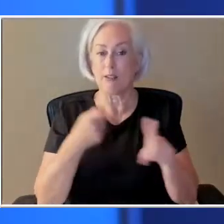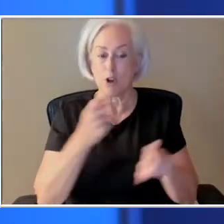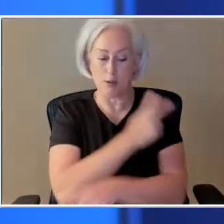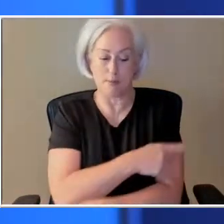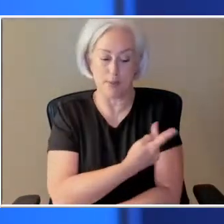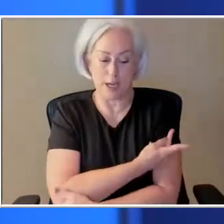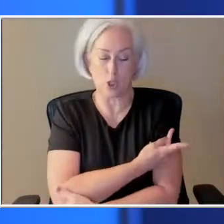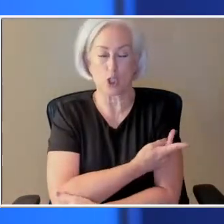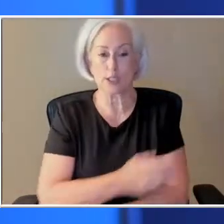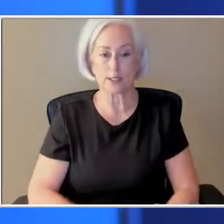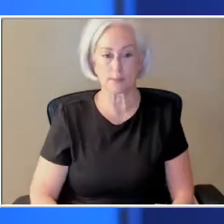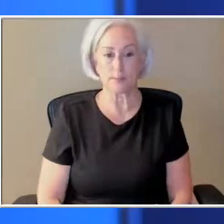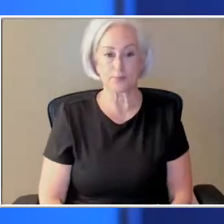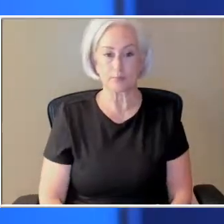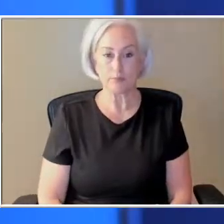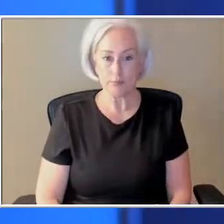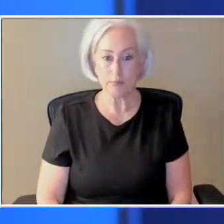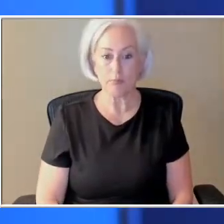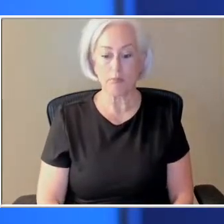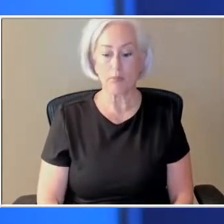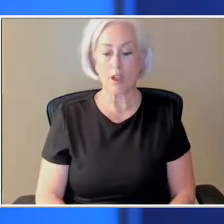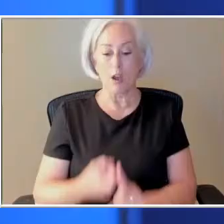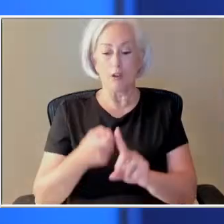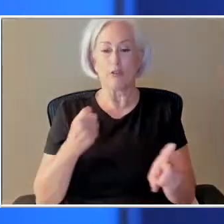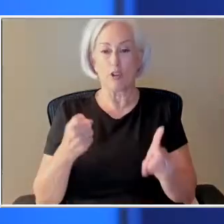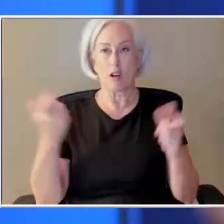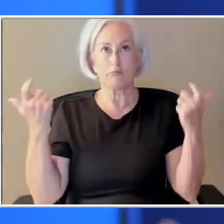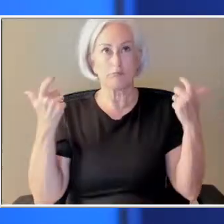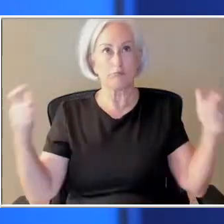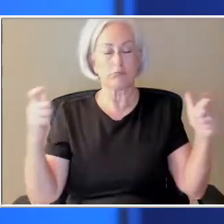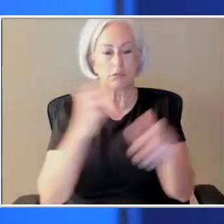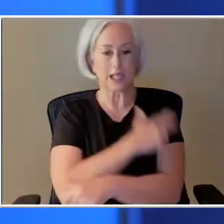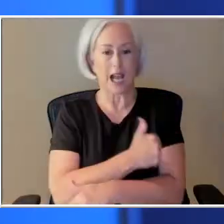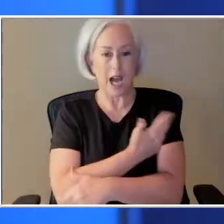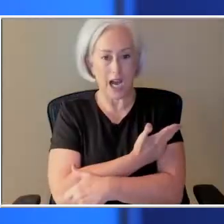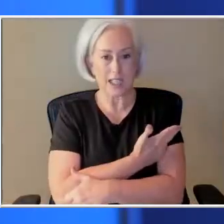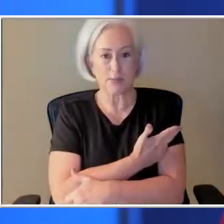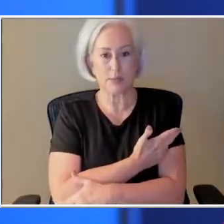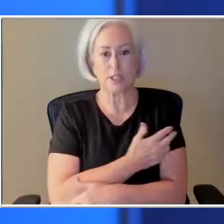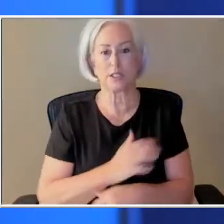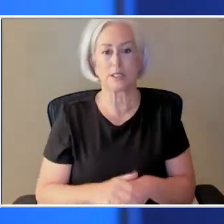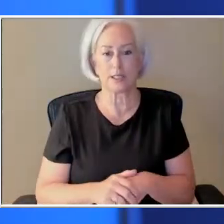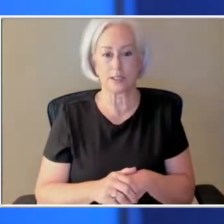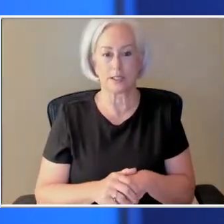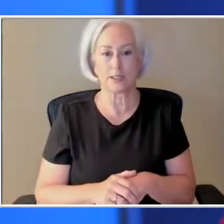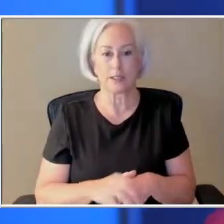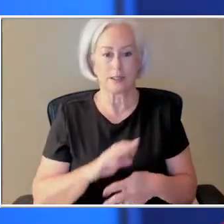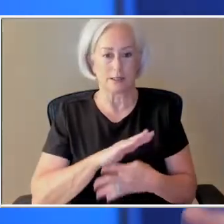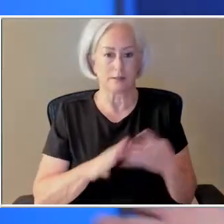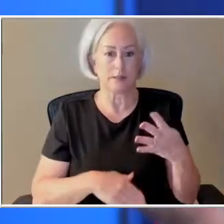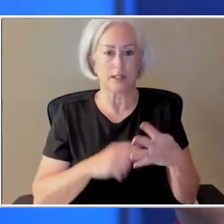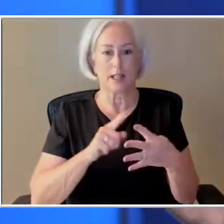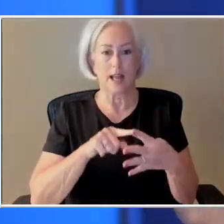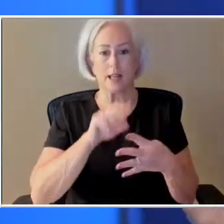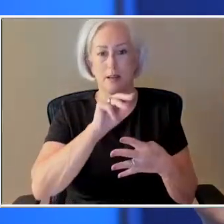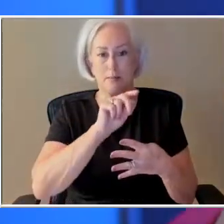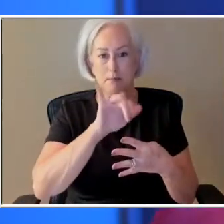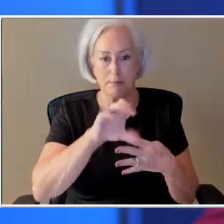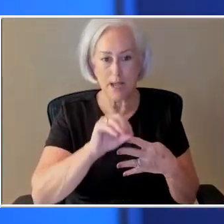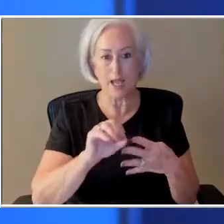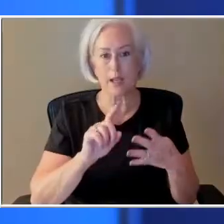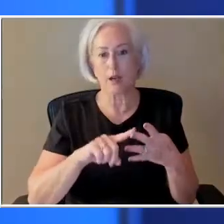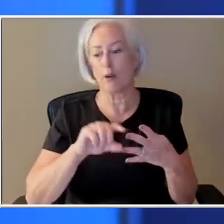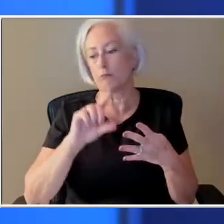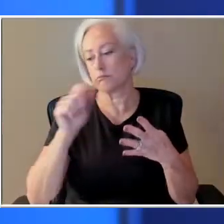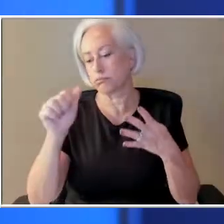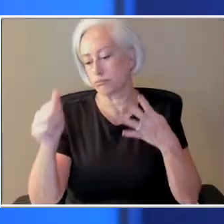of the major hospitals. You know, I looked at, you know, Mayo and Across MD the Anderson, country. because David said,